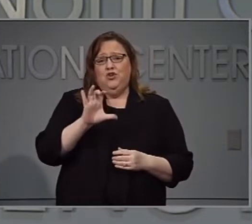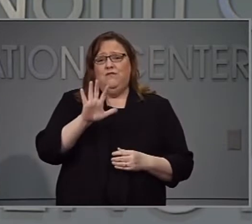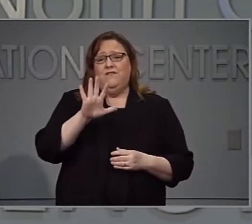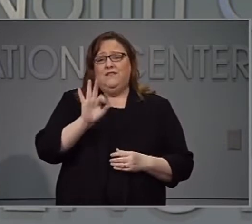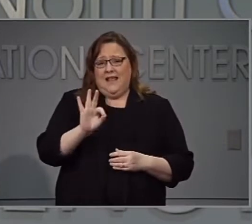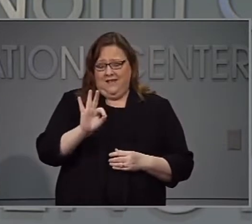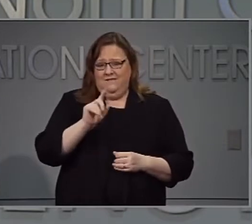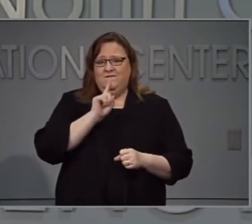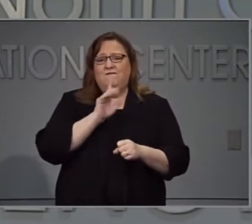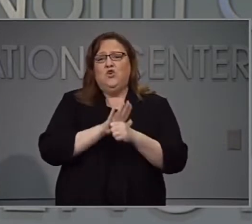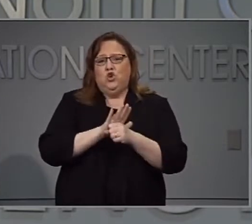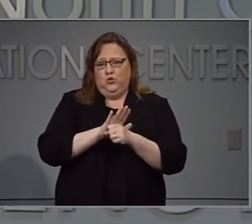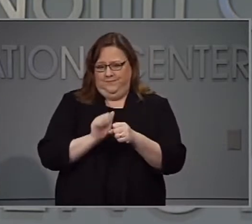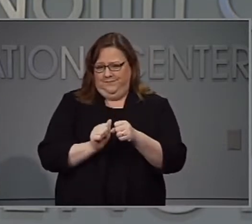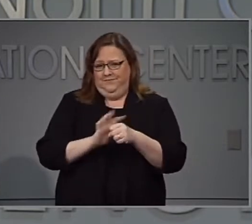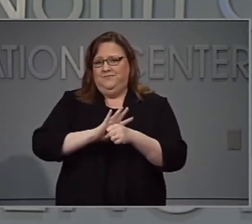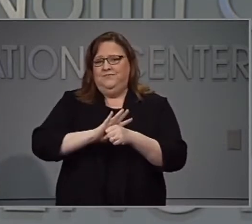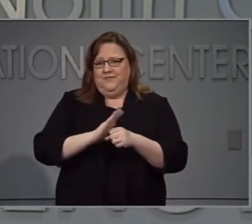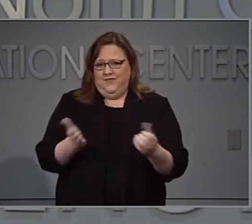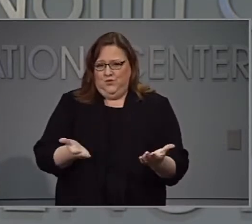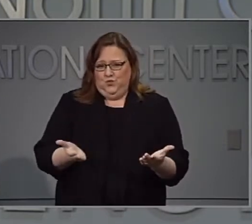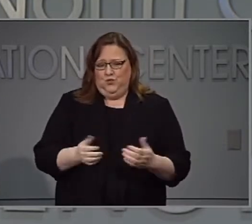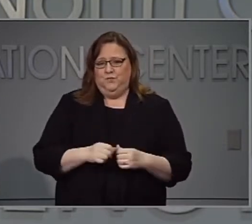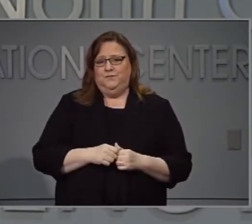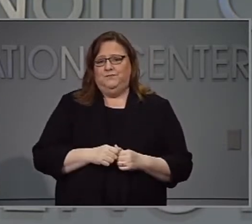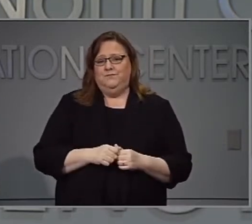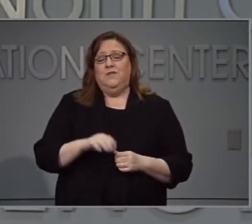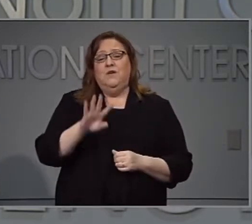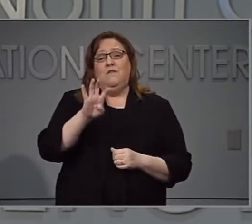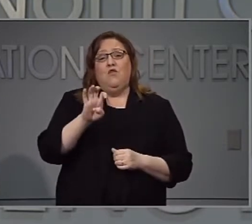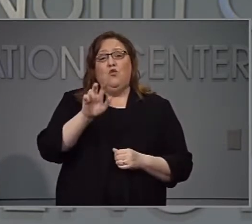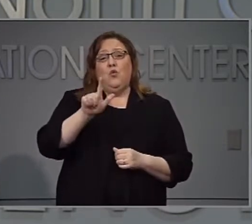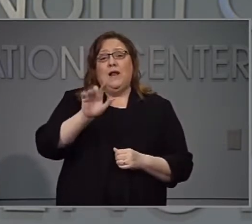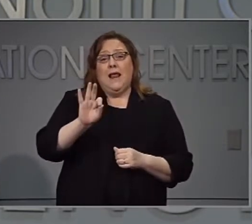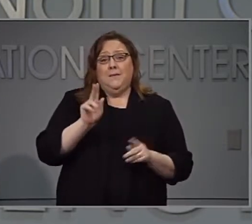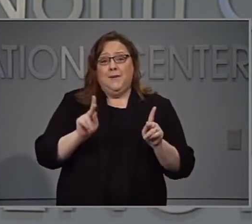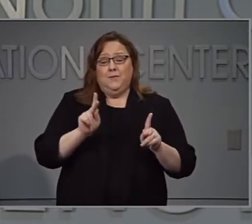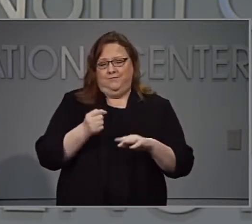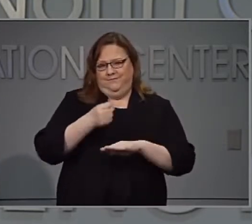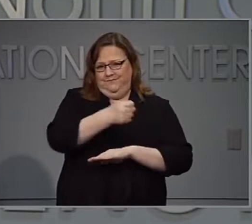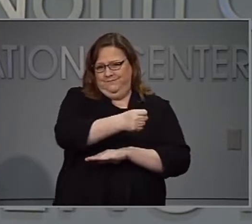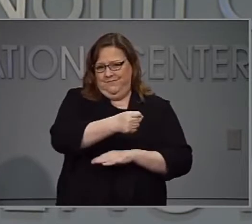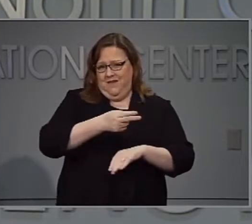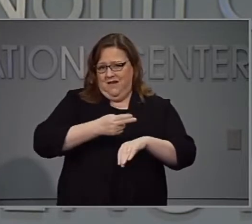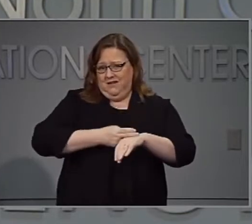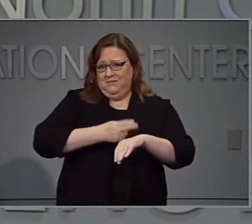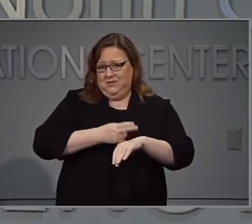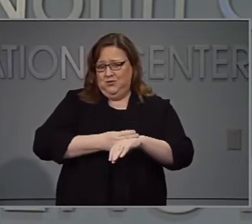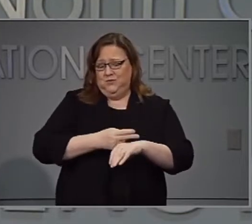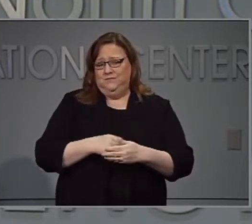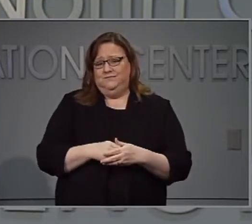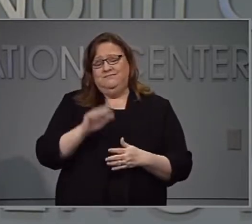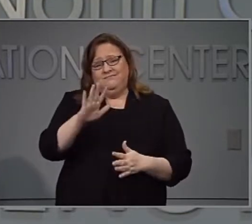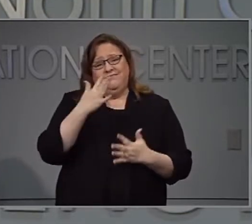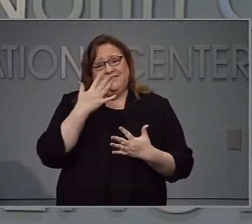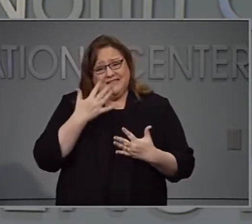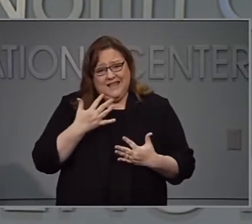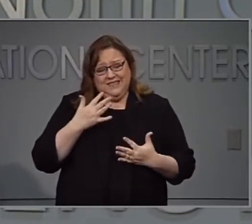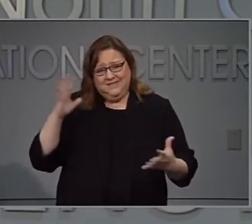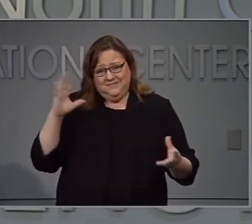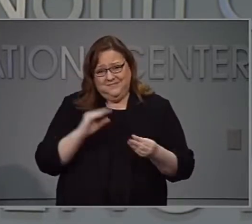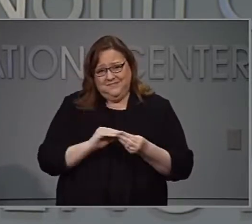5,859 confirmed cases, 429 people in the hospital, and sadly, 152